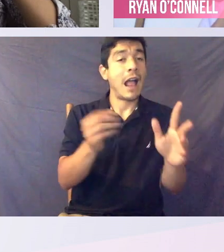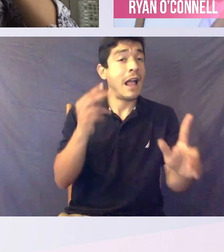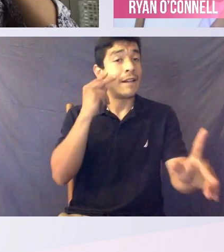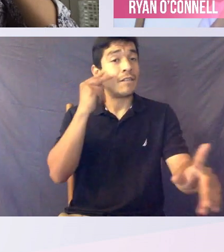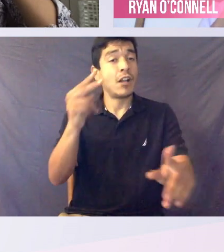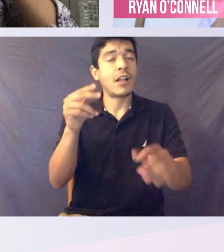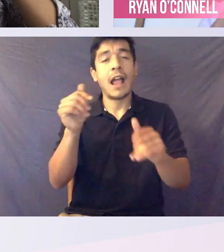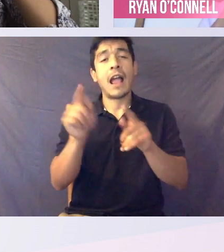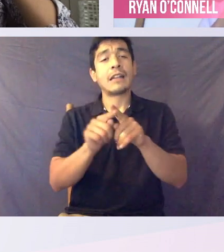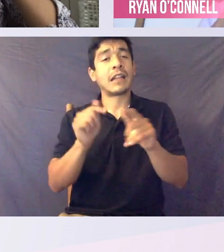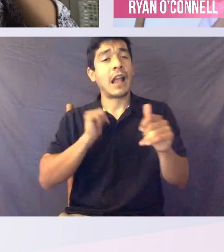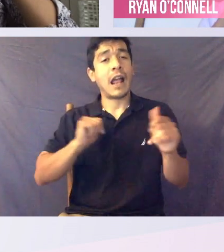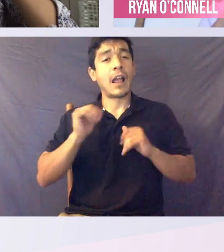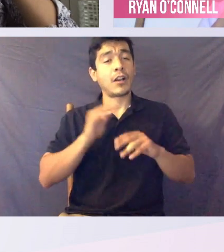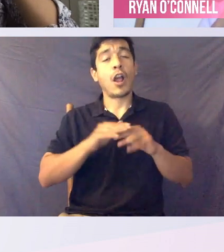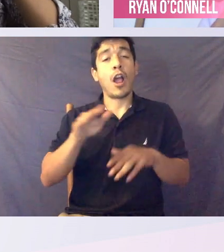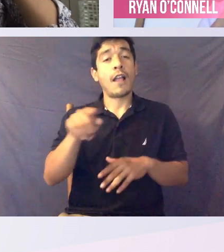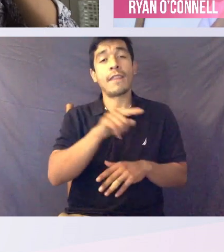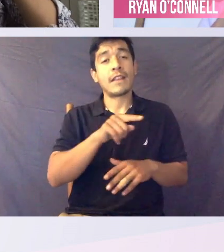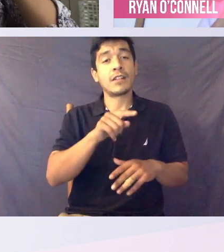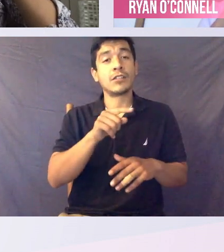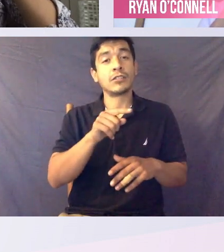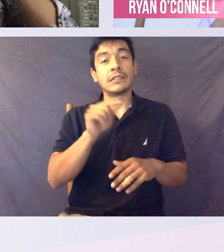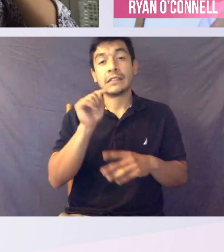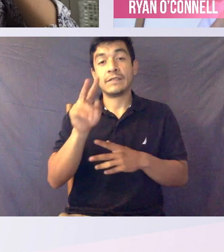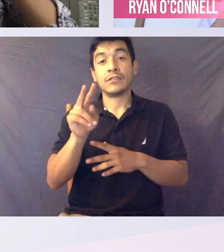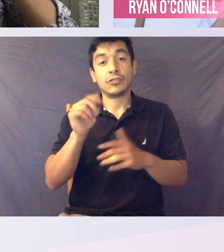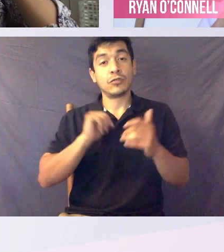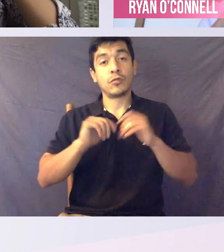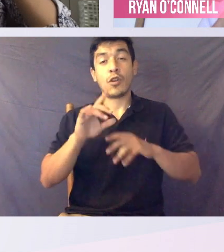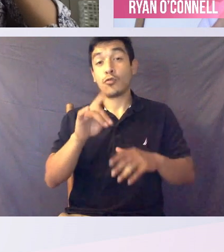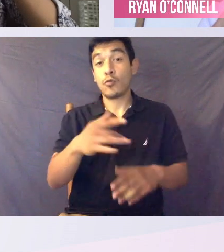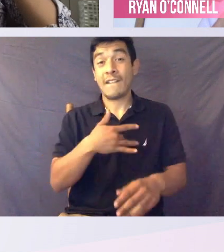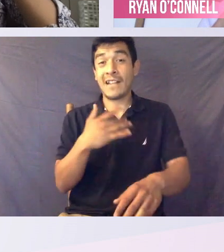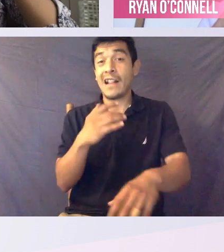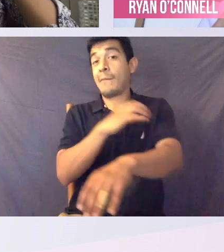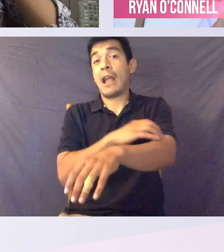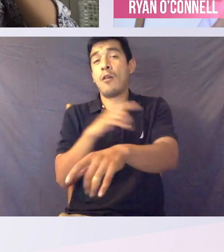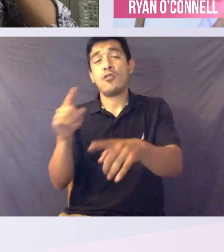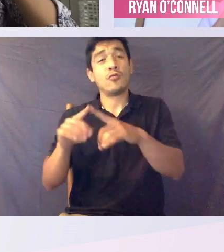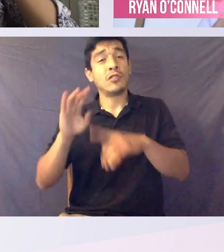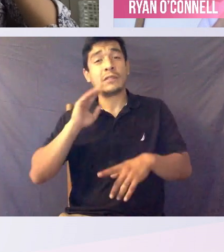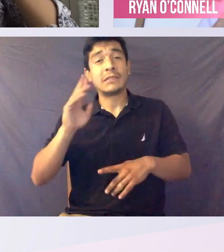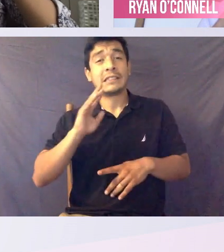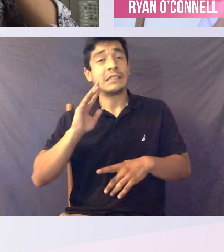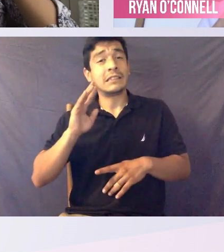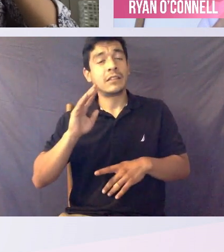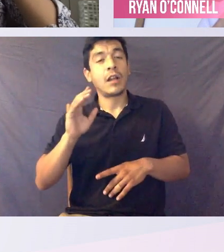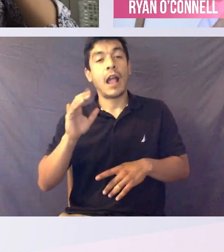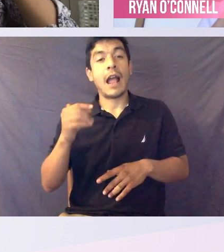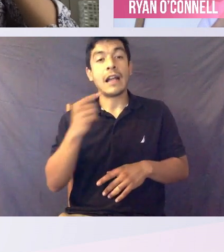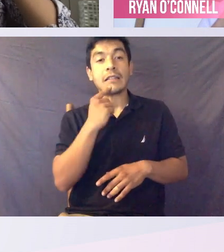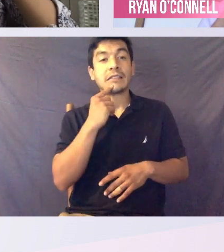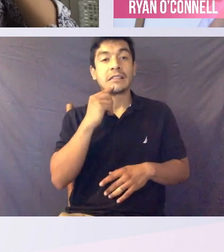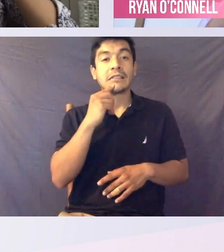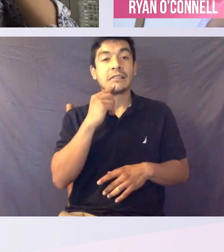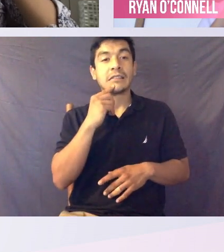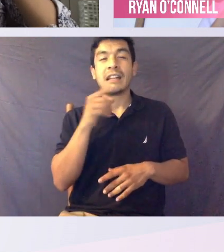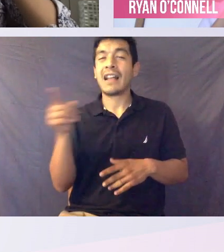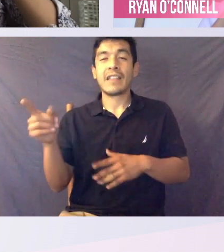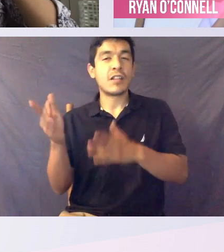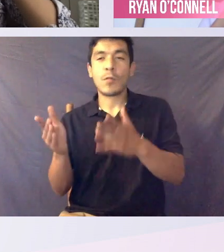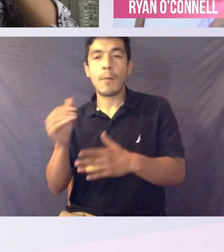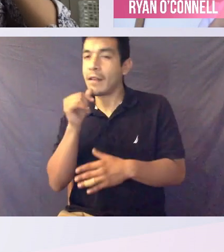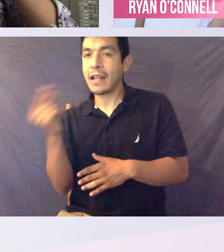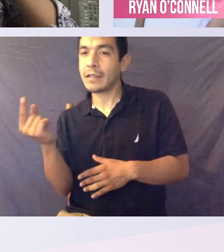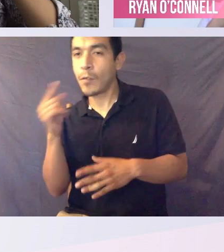shows? Do you feel empowered to speak up and say, not, you know, this probably isn't something that would